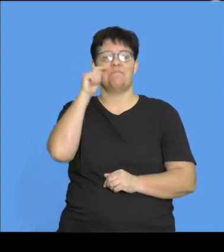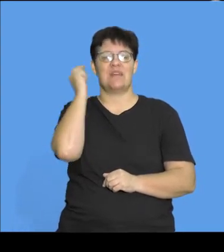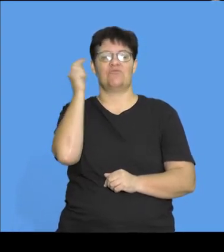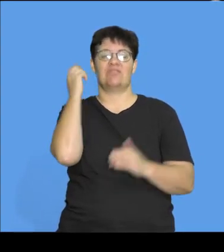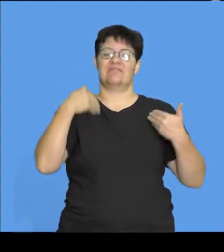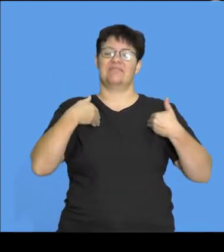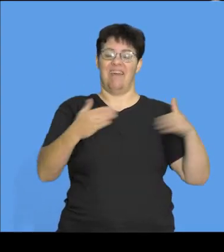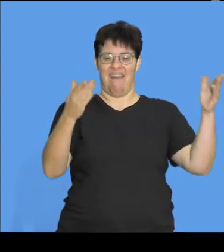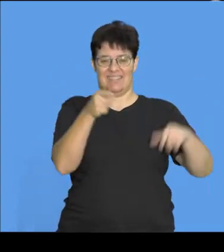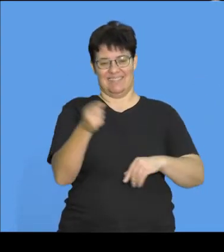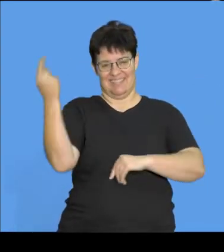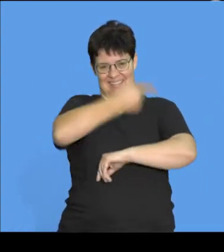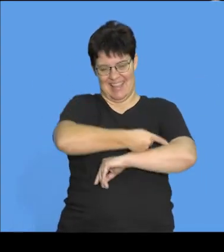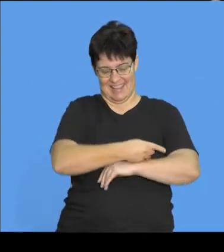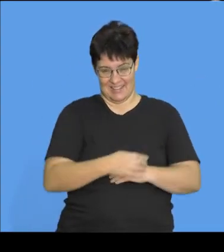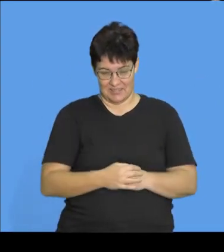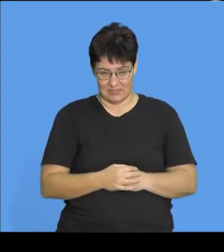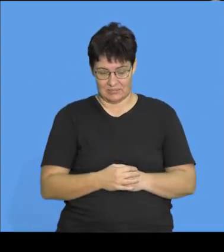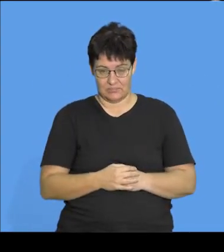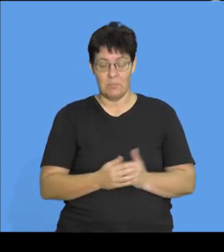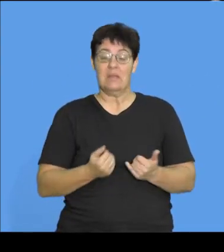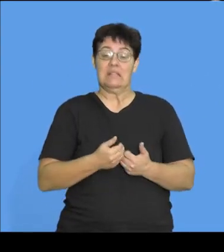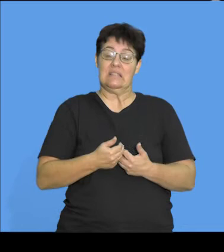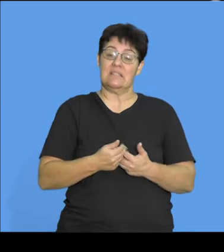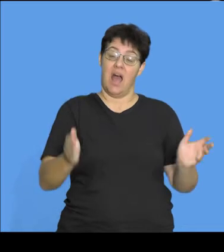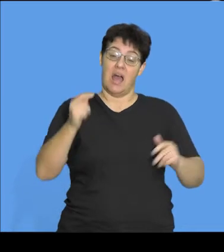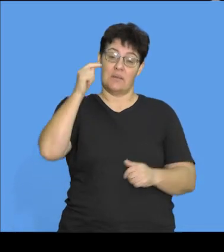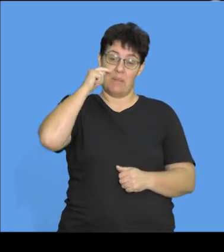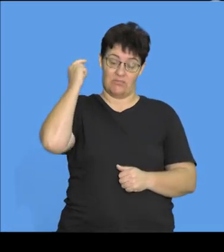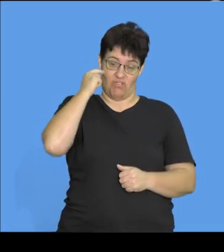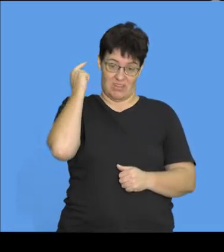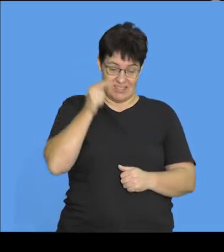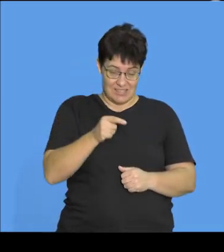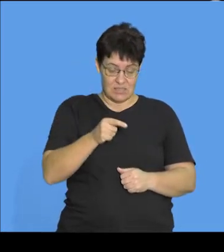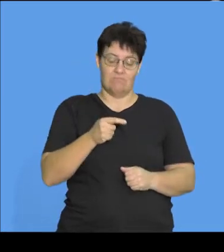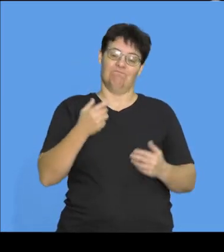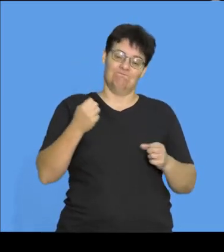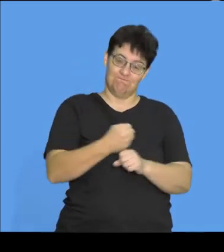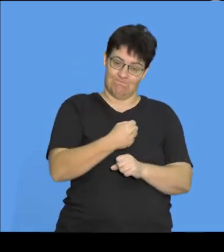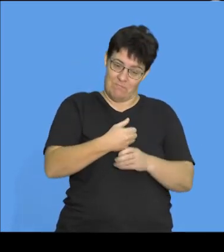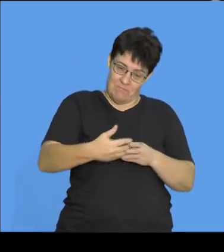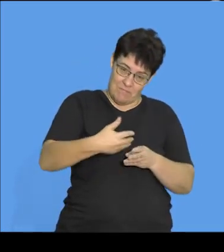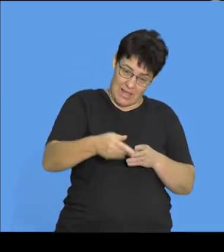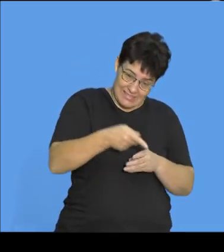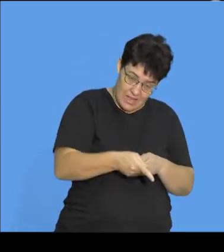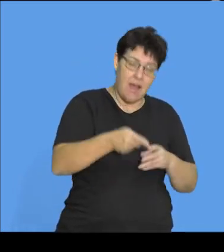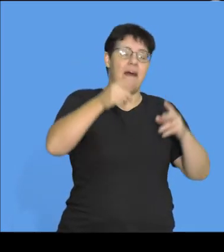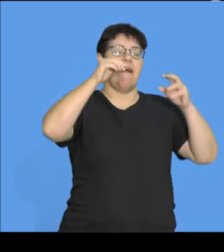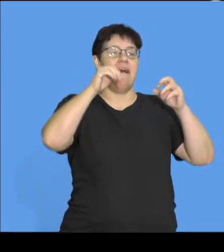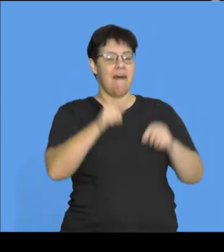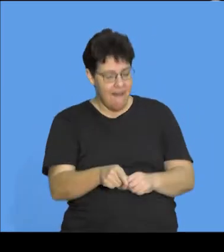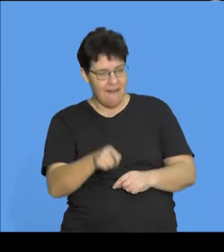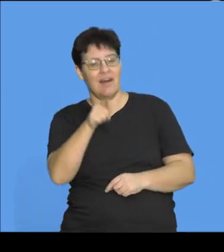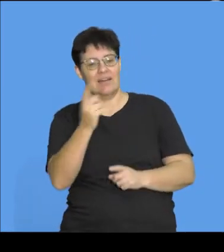started. So when a female starts her menstrual flow, that is regarded as day 1. So